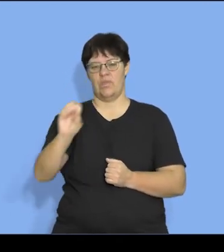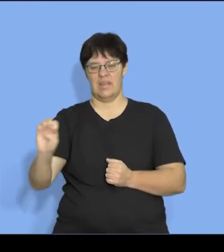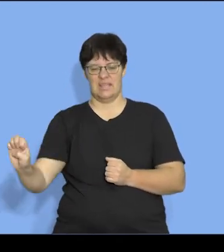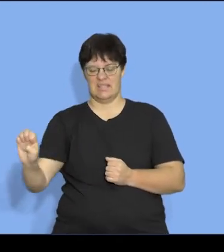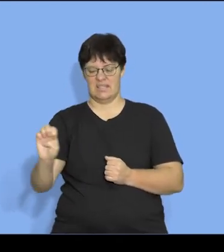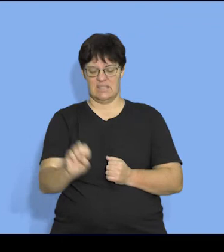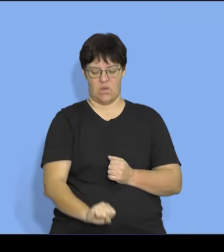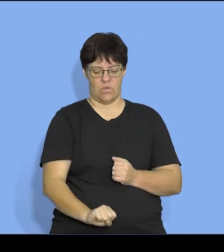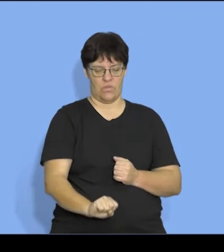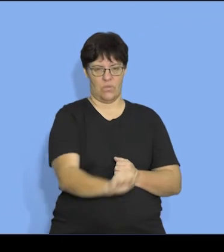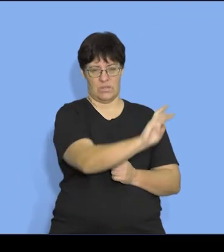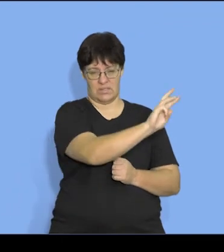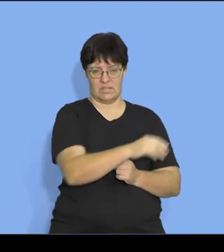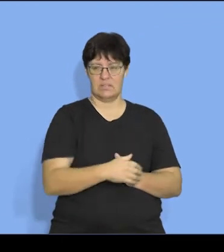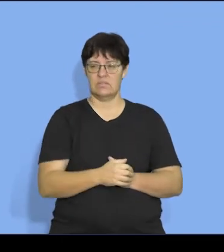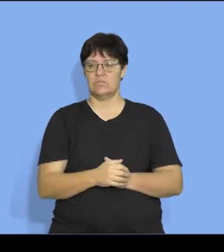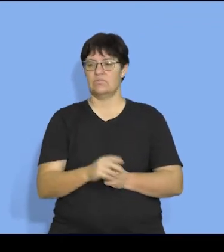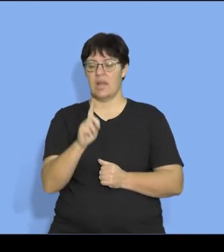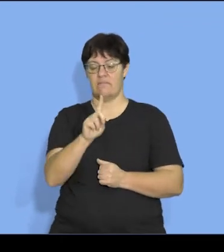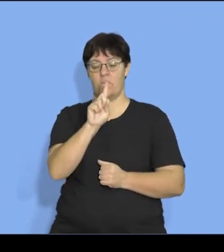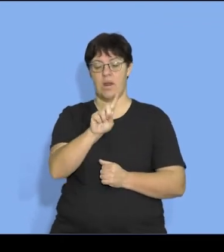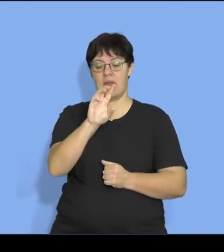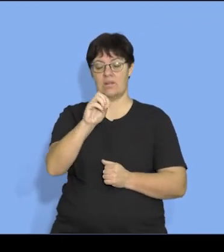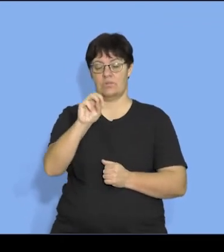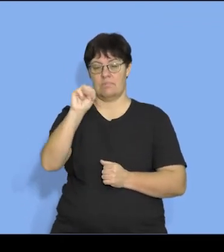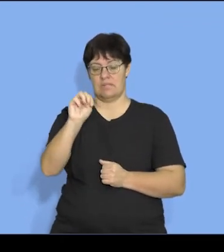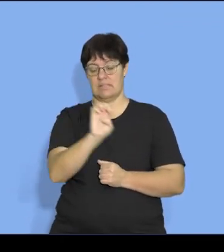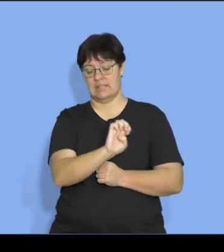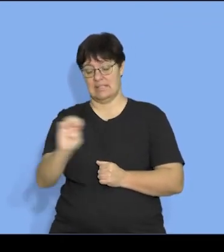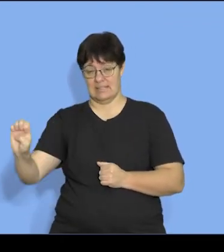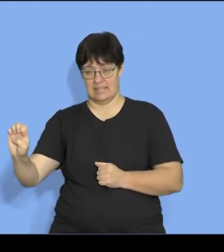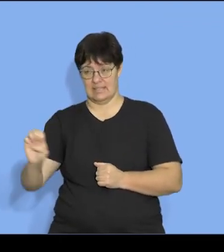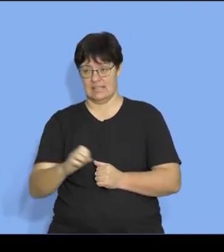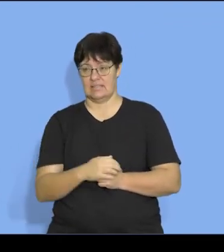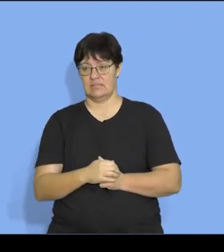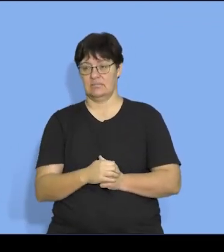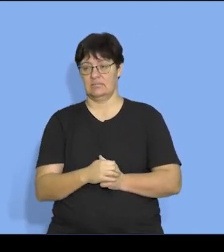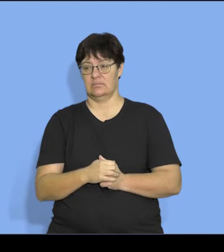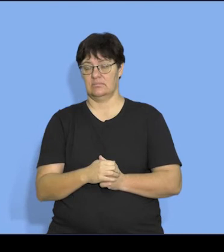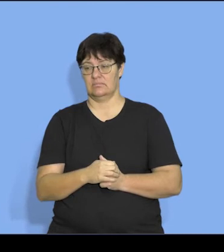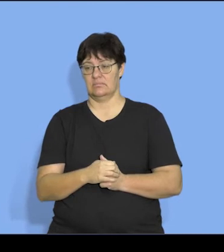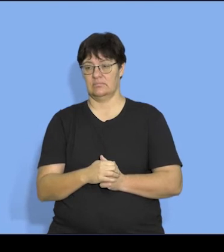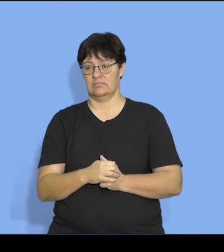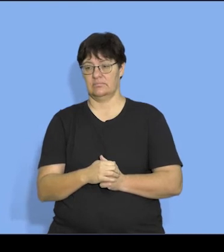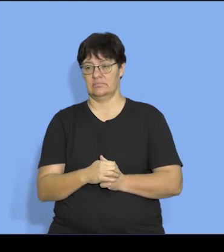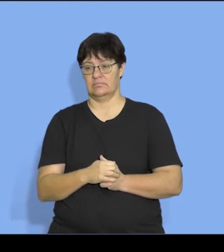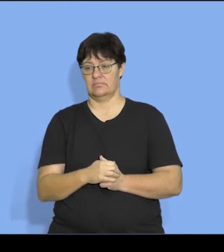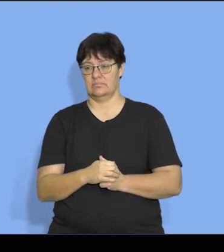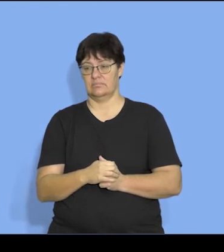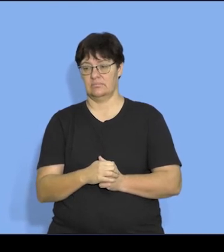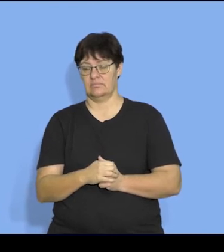And they tell me that the bird flies 100 meters east. So there's my 100